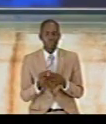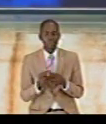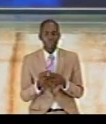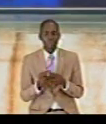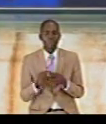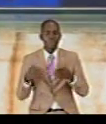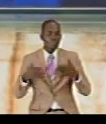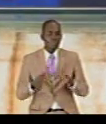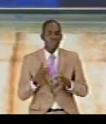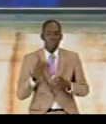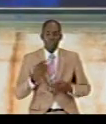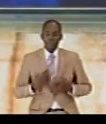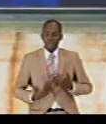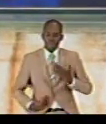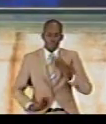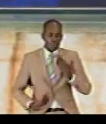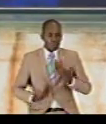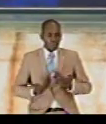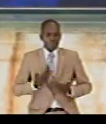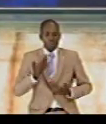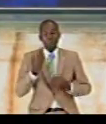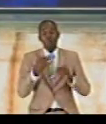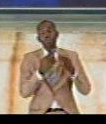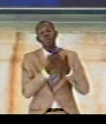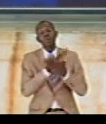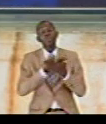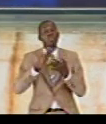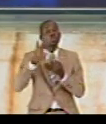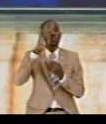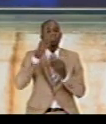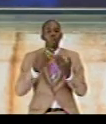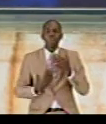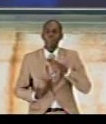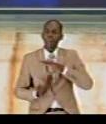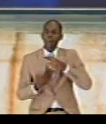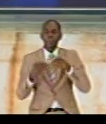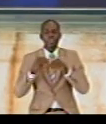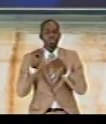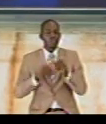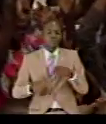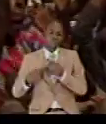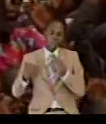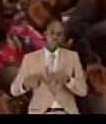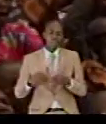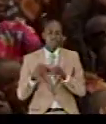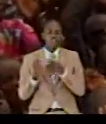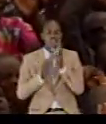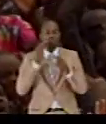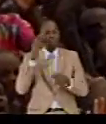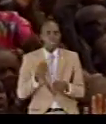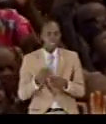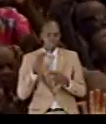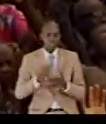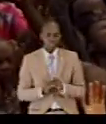Let the fire of the Holy Ghost burn in every heart in Jesus' name.